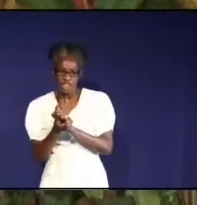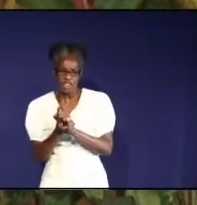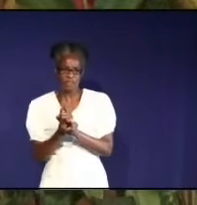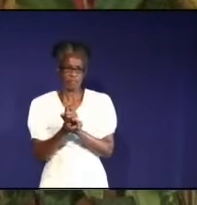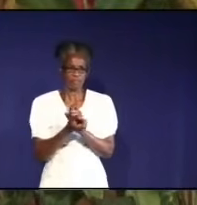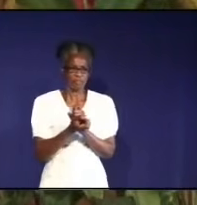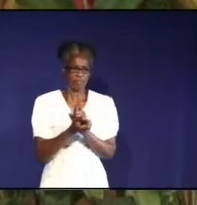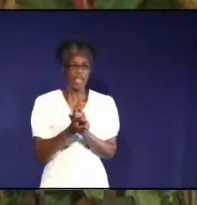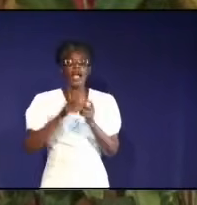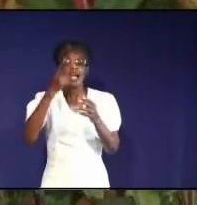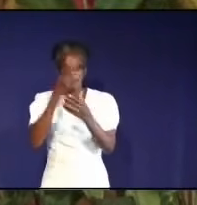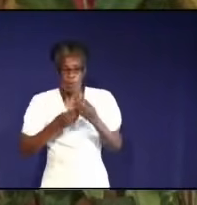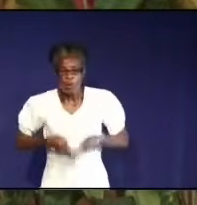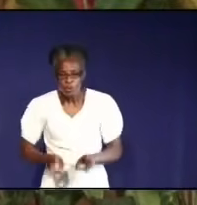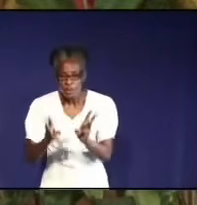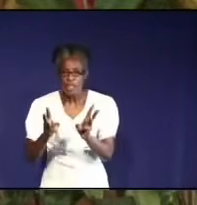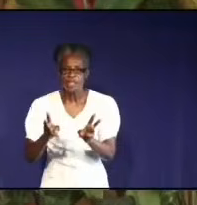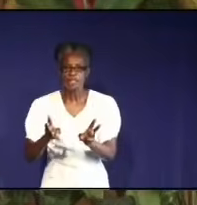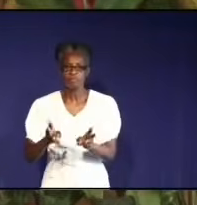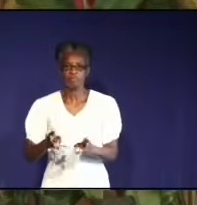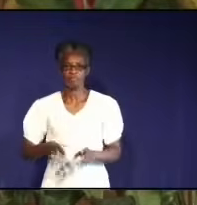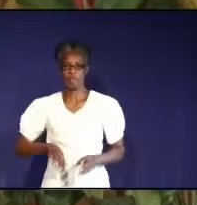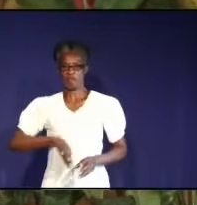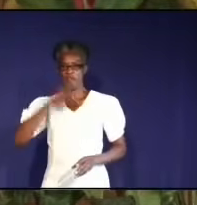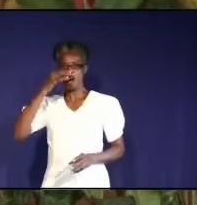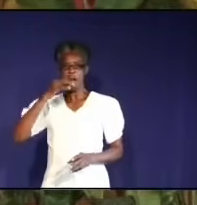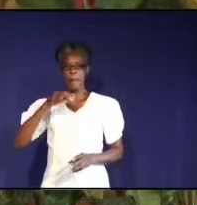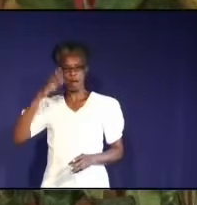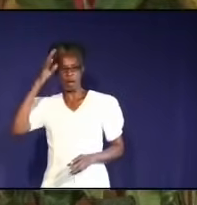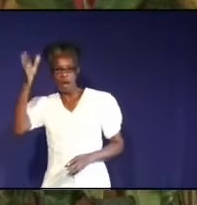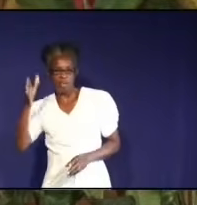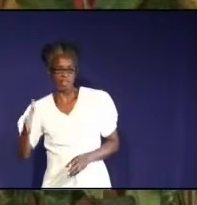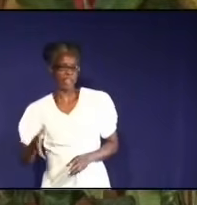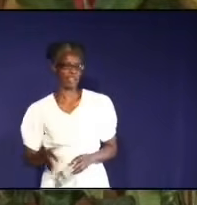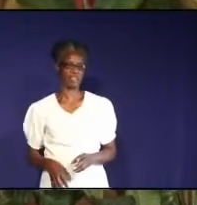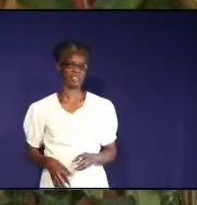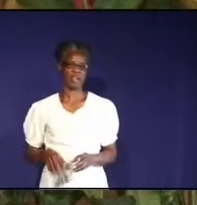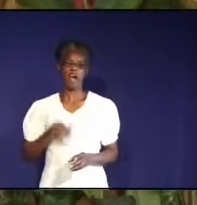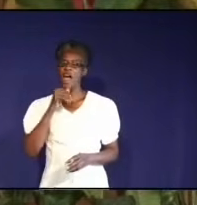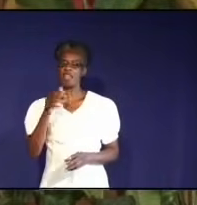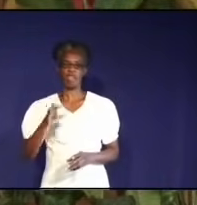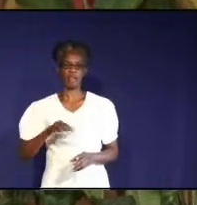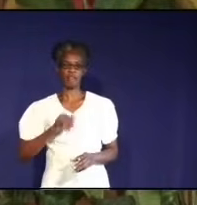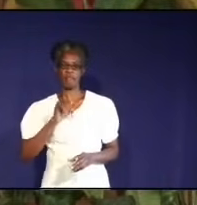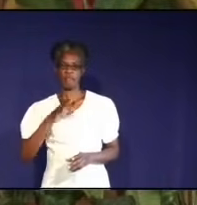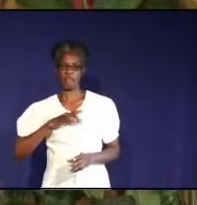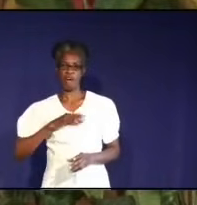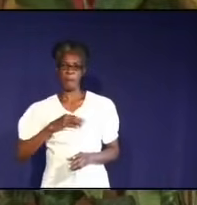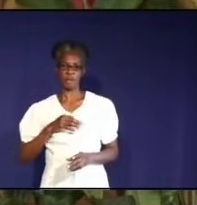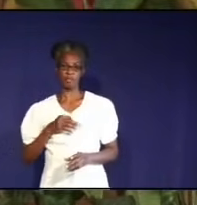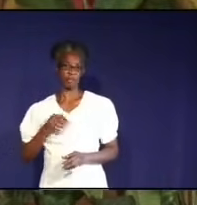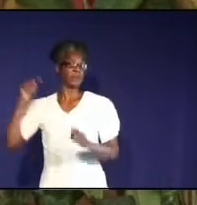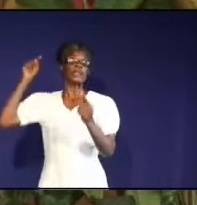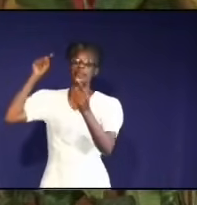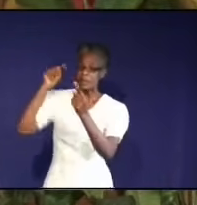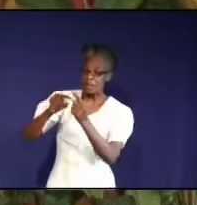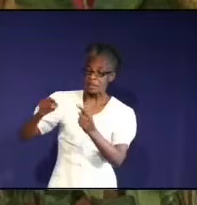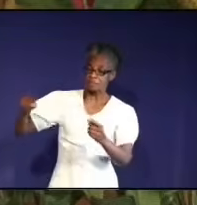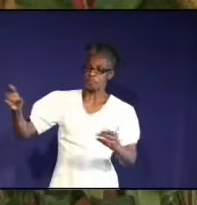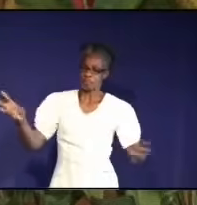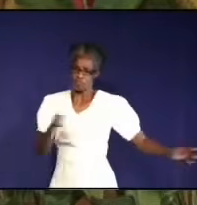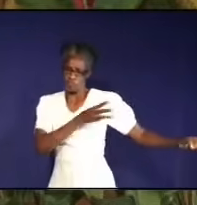formal and informal context. So I know a song that says, till the storm passes over, till